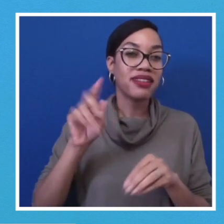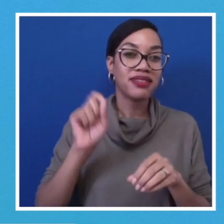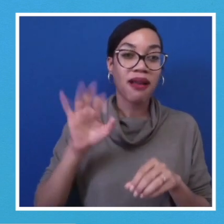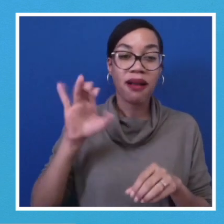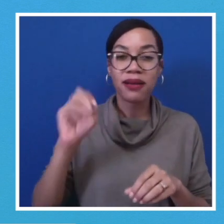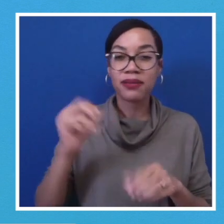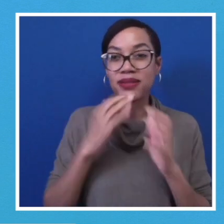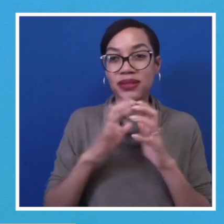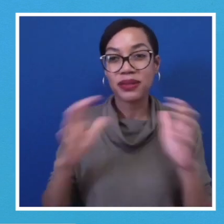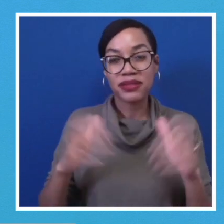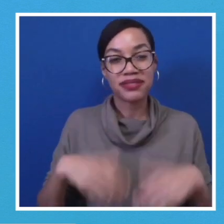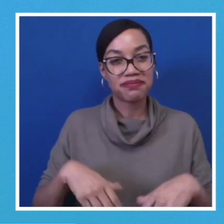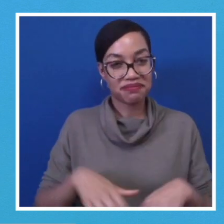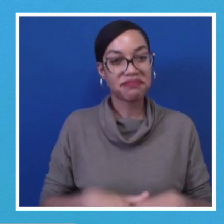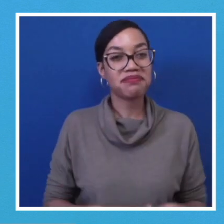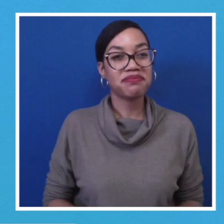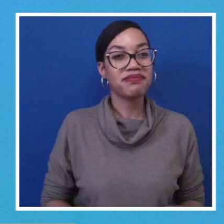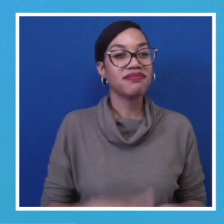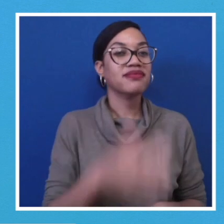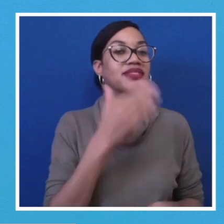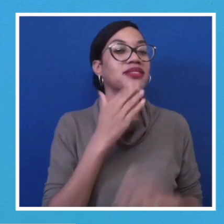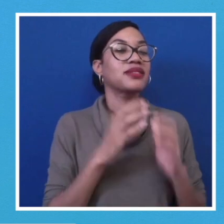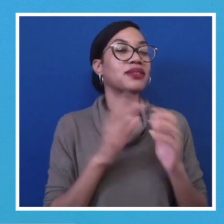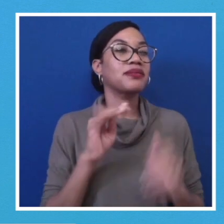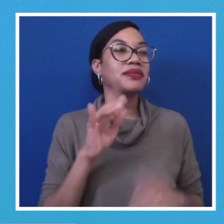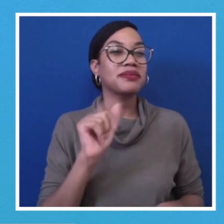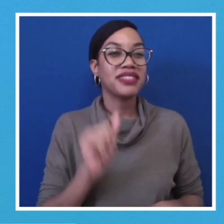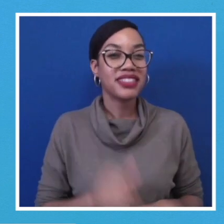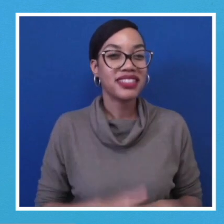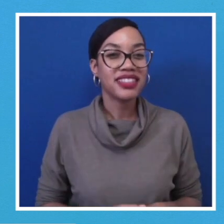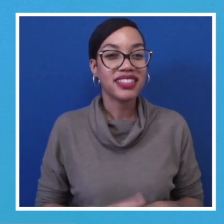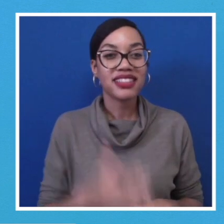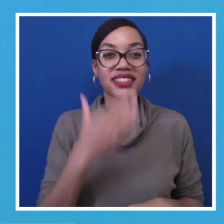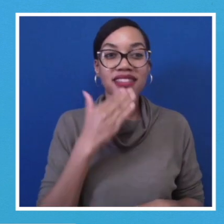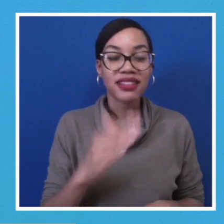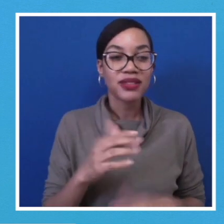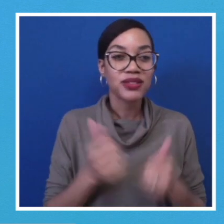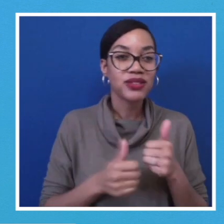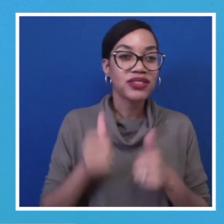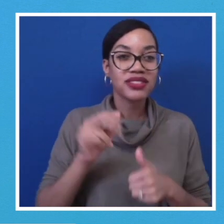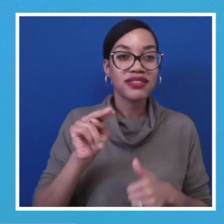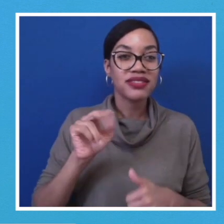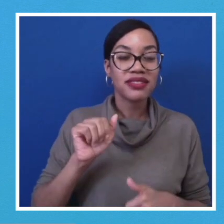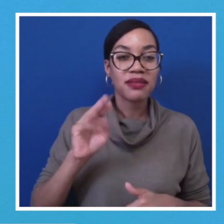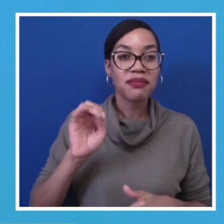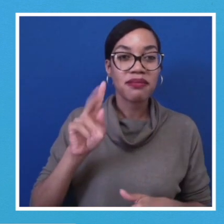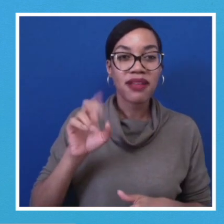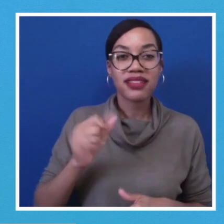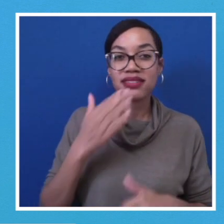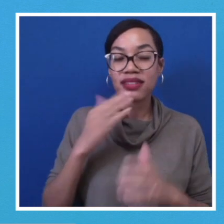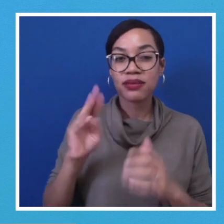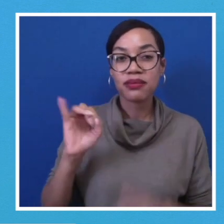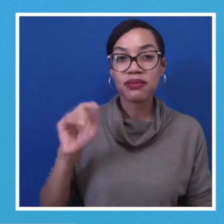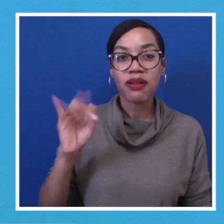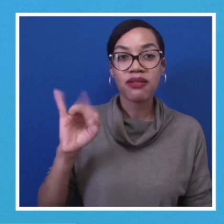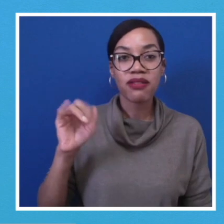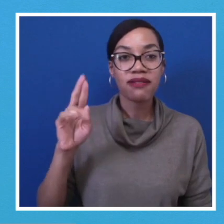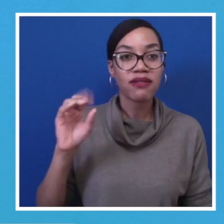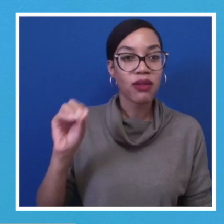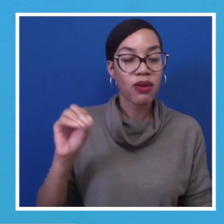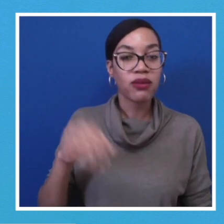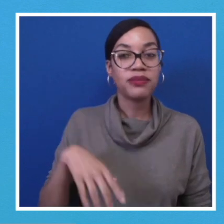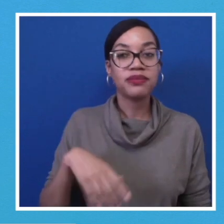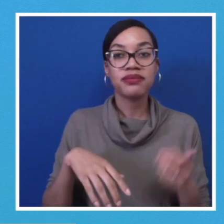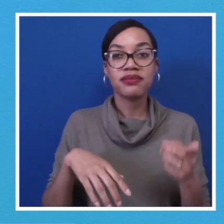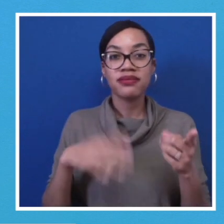today. Hi. Thank you, Melina. Thank you, Chief Namax. Thank you, Mark Ruffalo. I'm Baratunde Thurston.